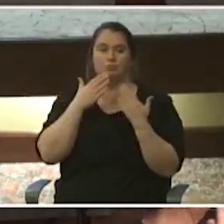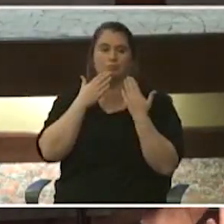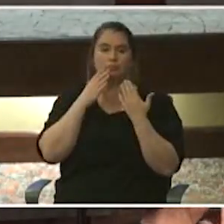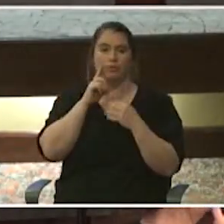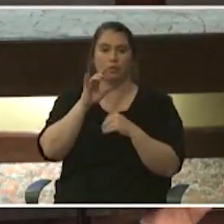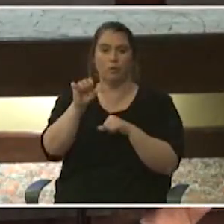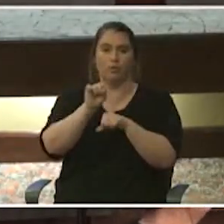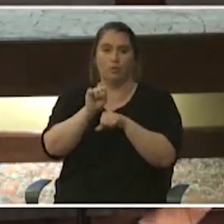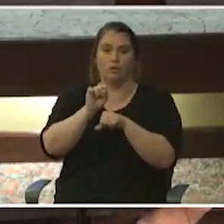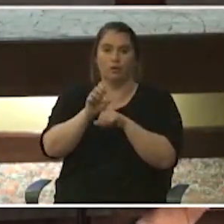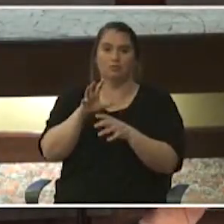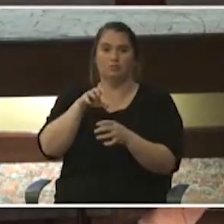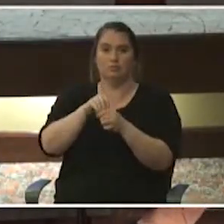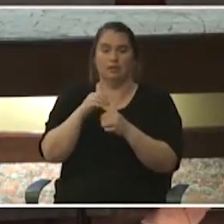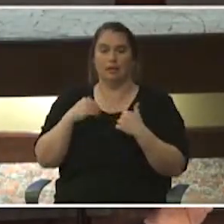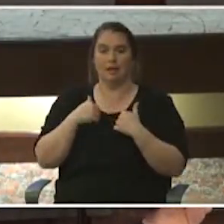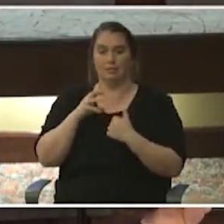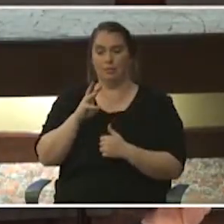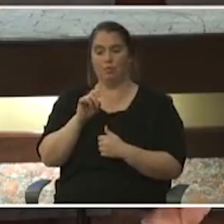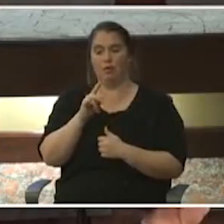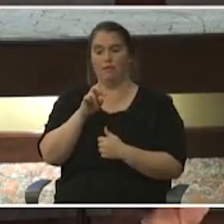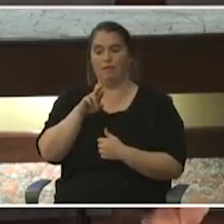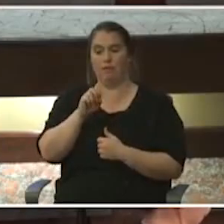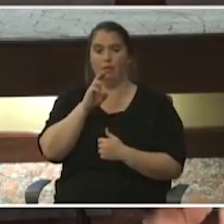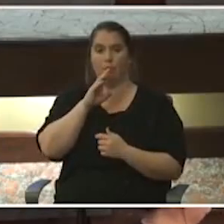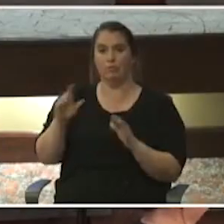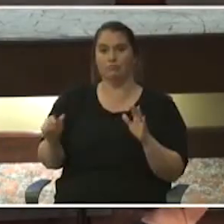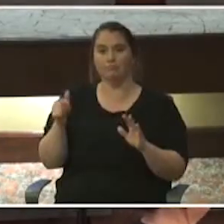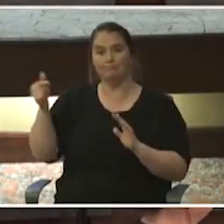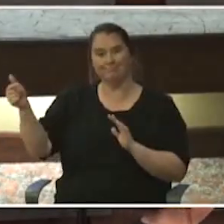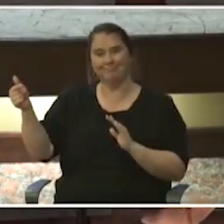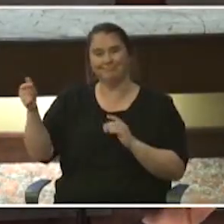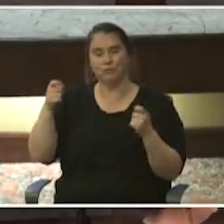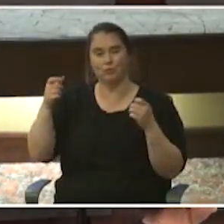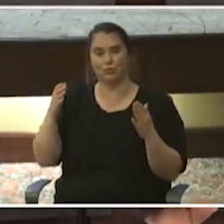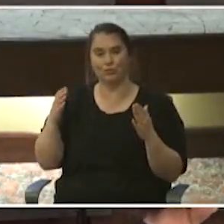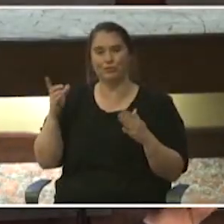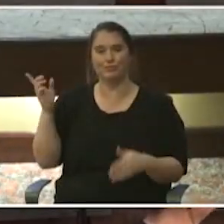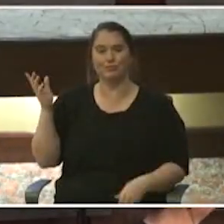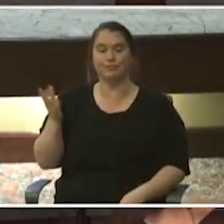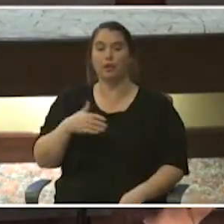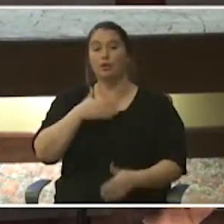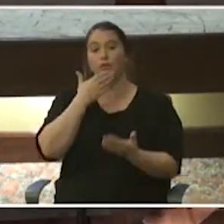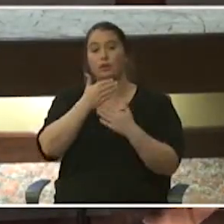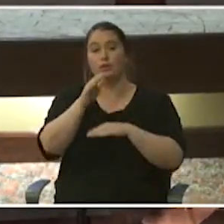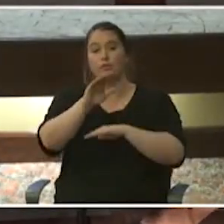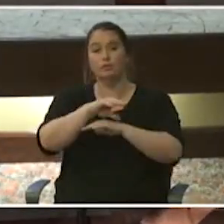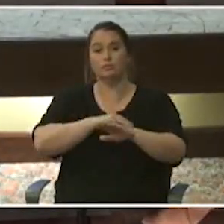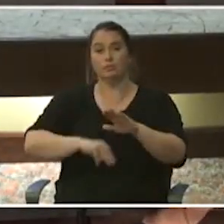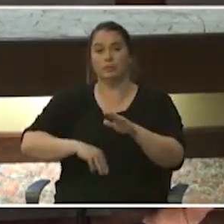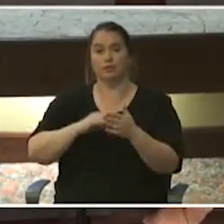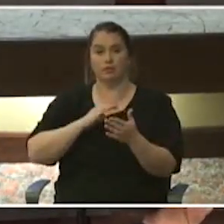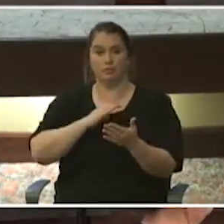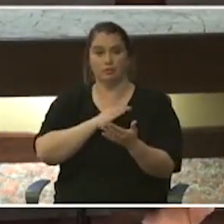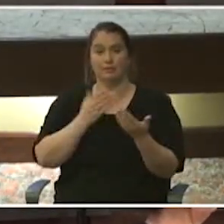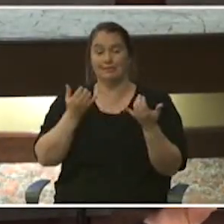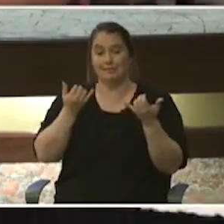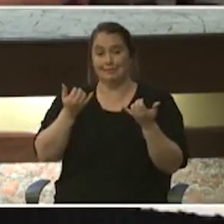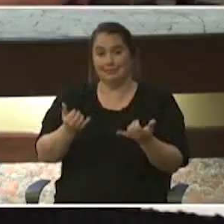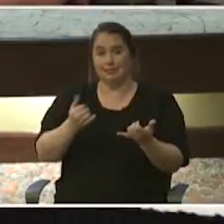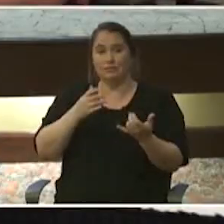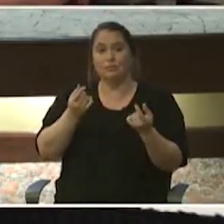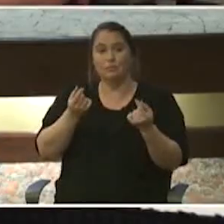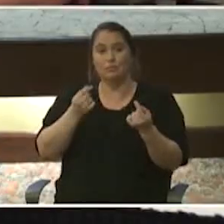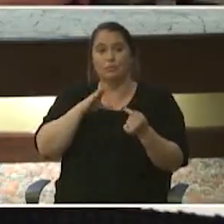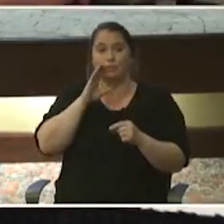Welfare Board. That I'll turn it over to Director Sheldon. Good afternoon, Mayor and Council. Today we're here